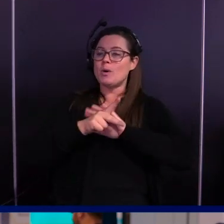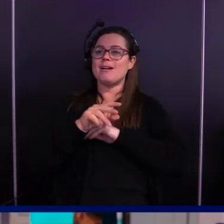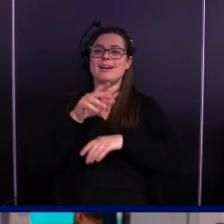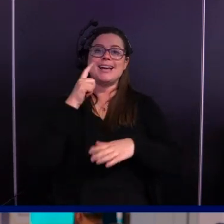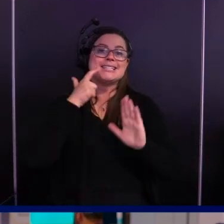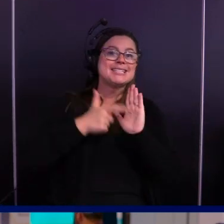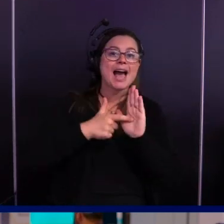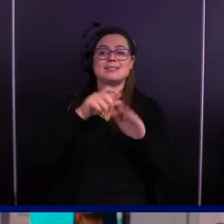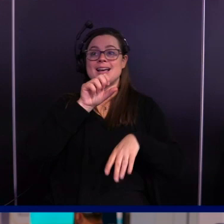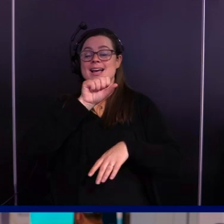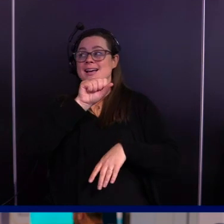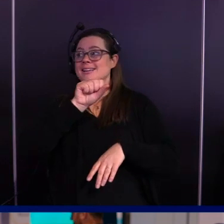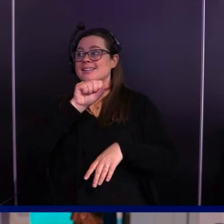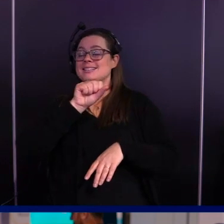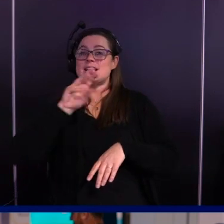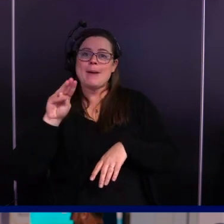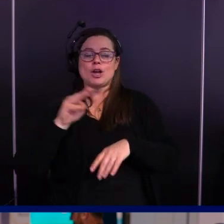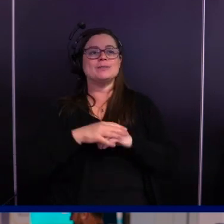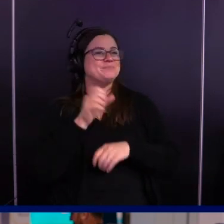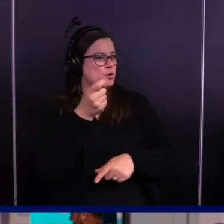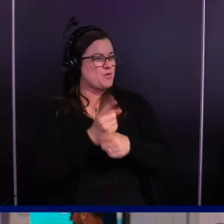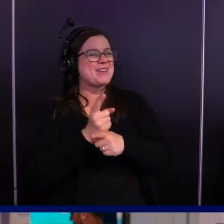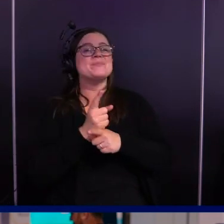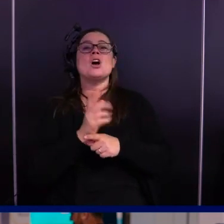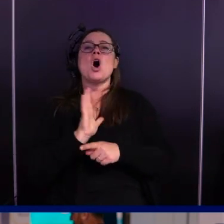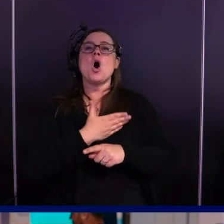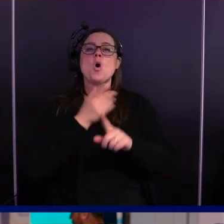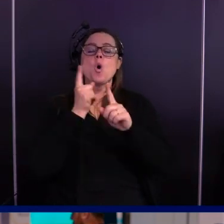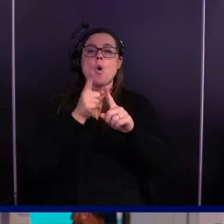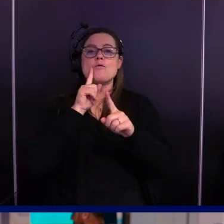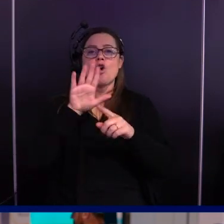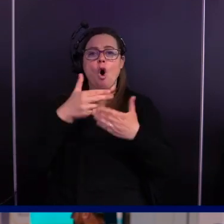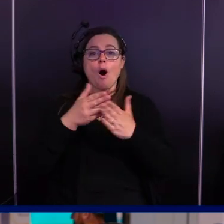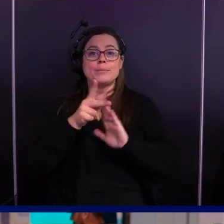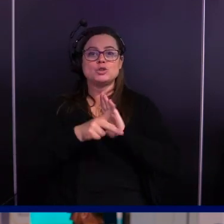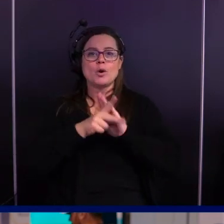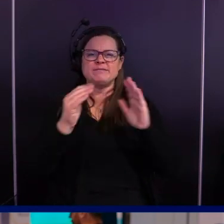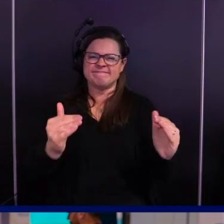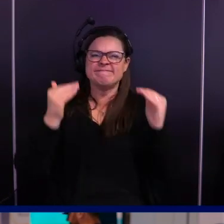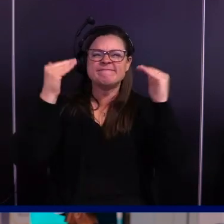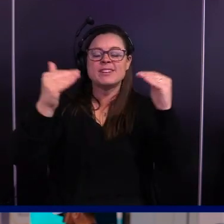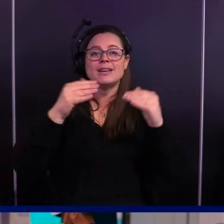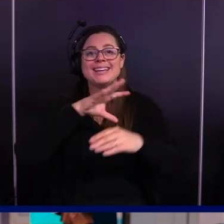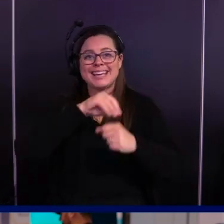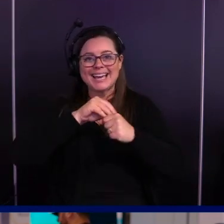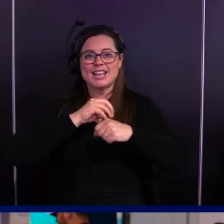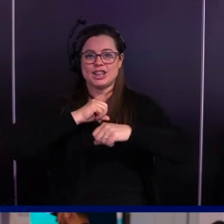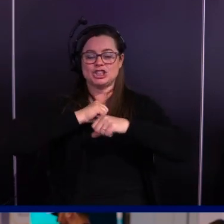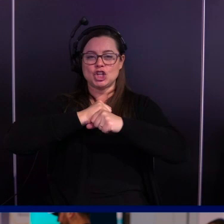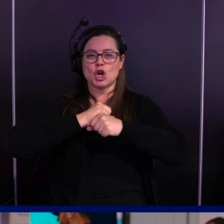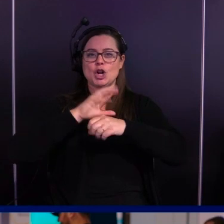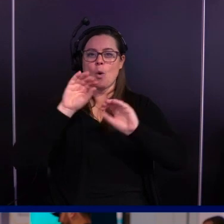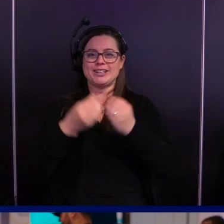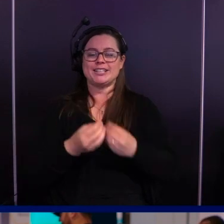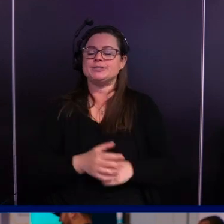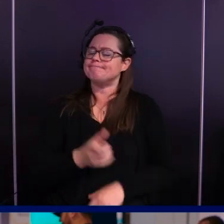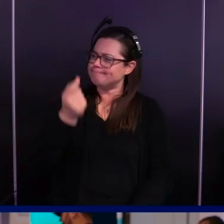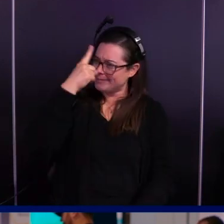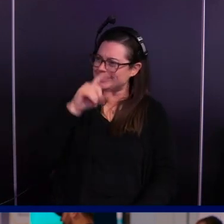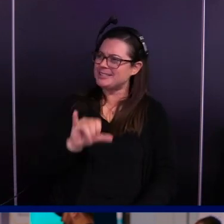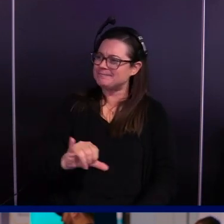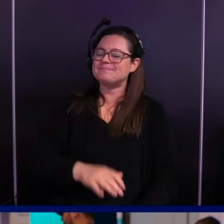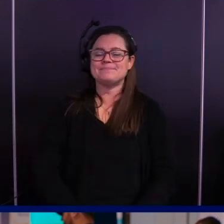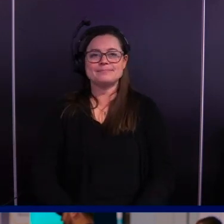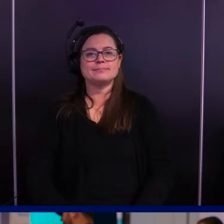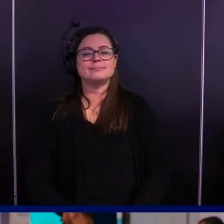gotcha. Our goal is to empower all personas within the cyber security organization. Makes sense. Yeah. Perfect. So this